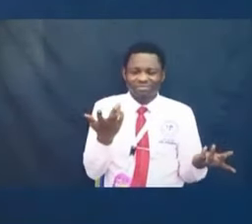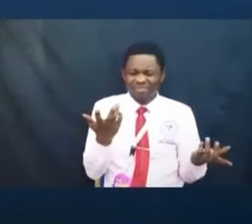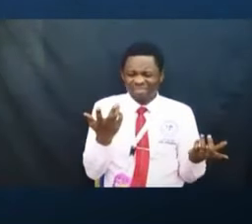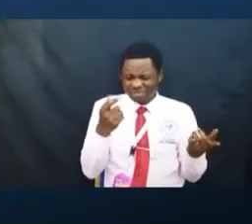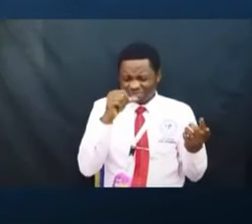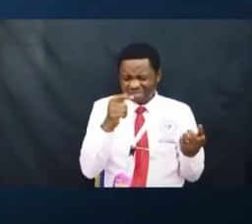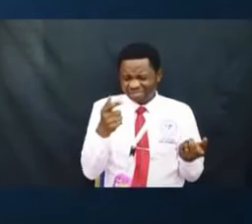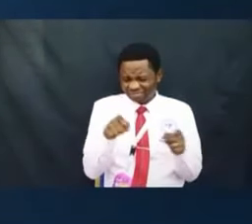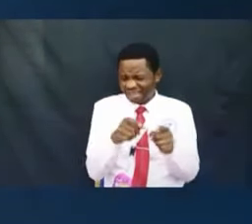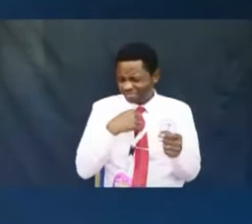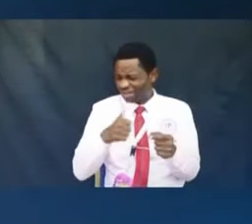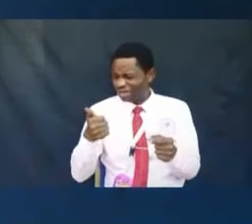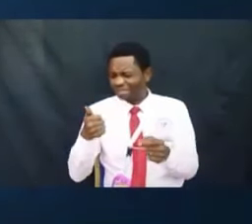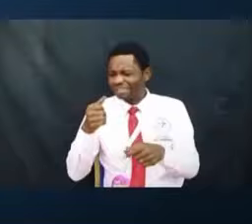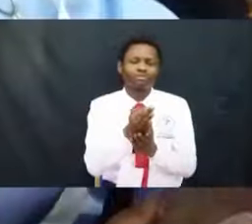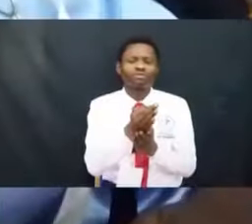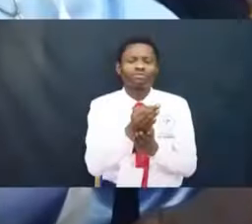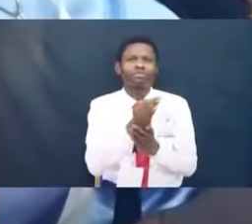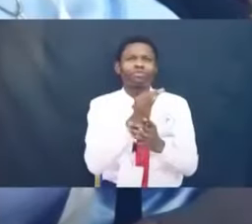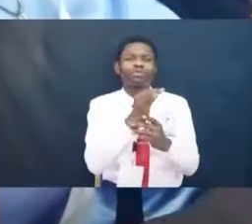somewhere that is a golden church.